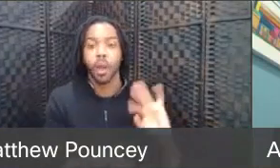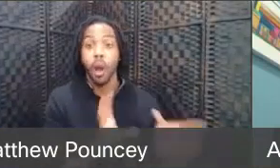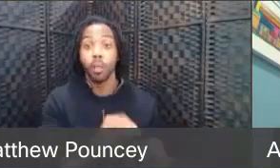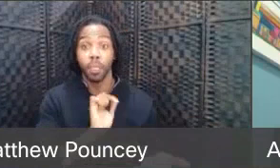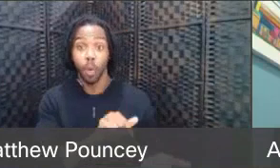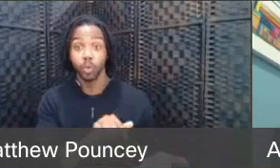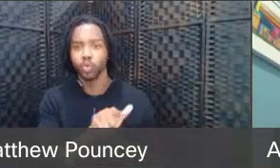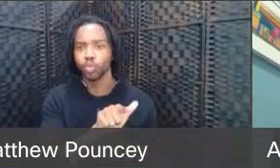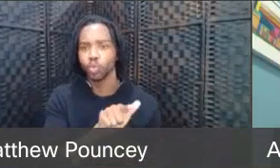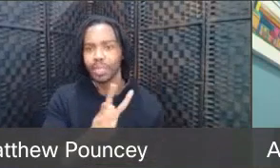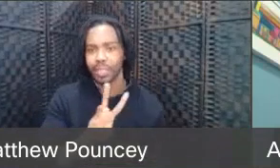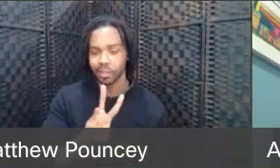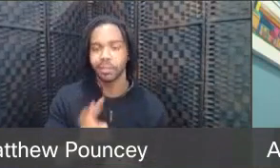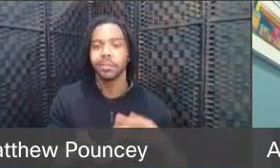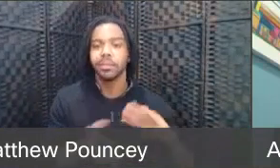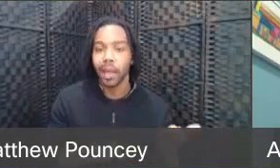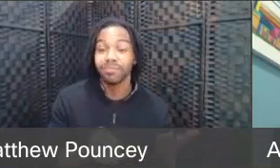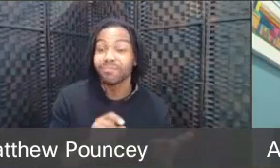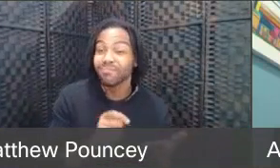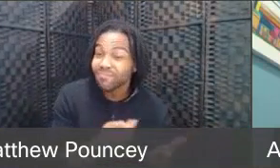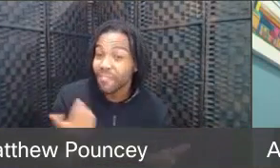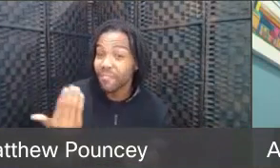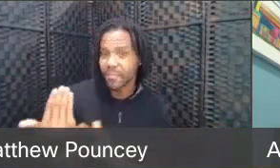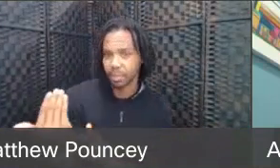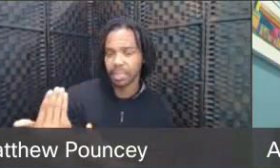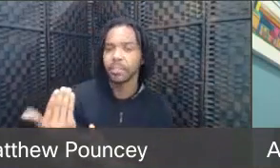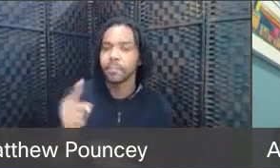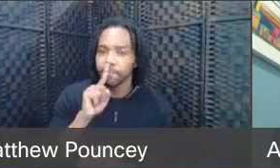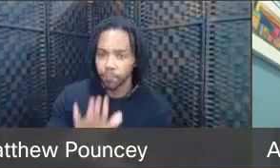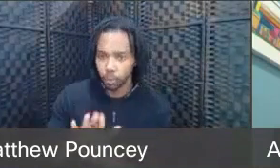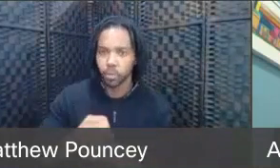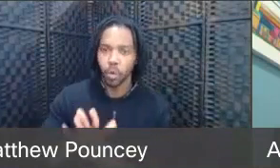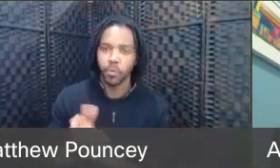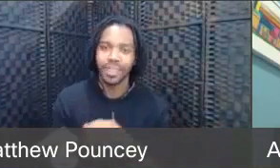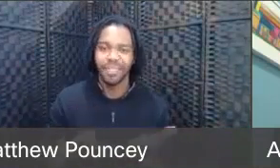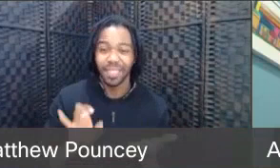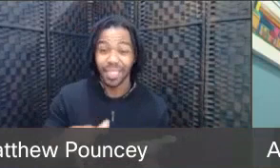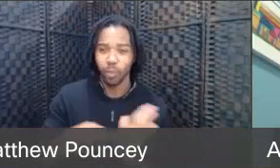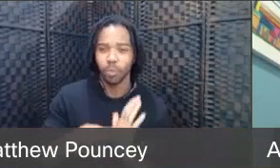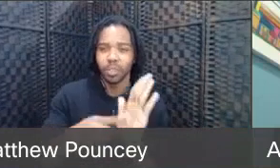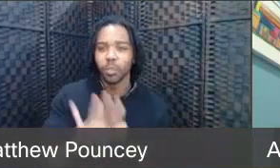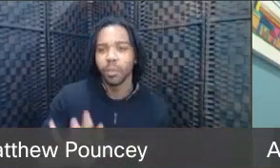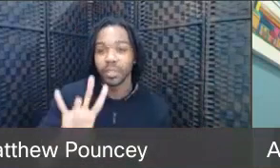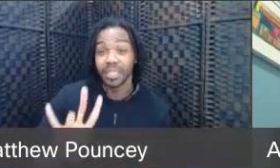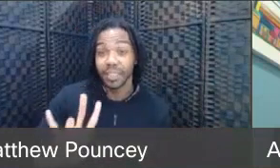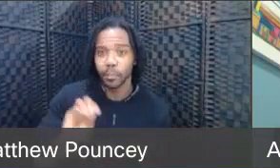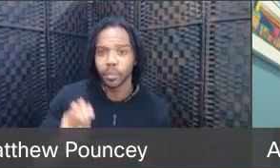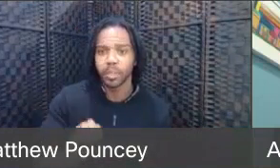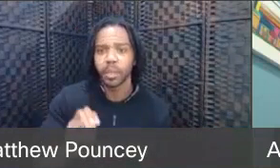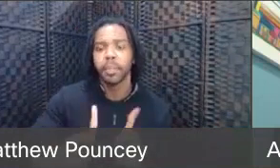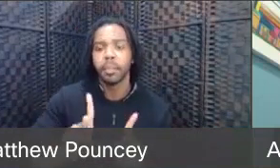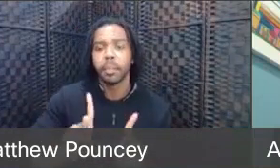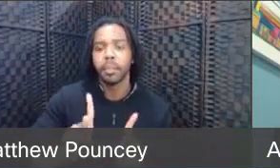died. However, only 15 of those are confirmed COVID deaths, representing about 7% of people who contracted